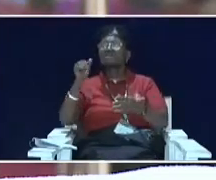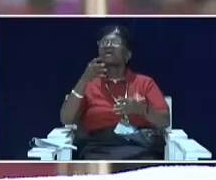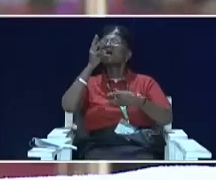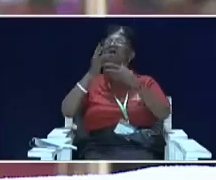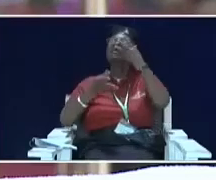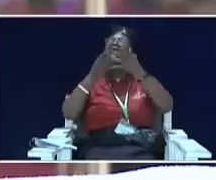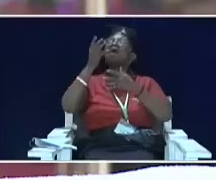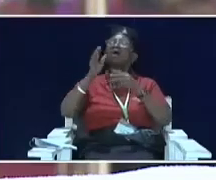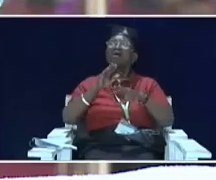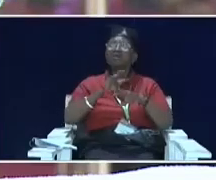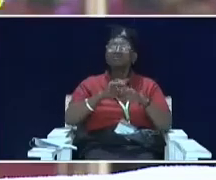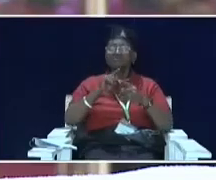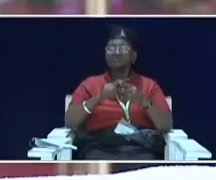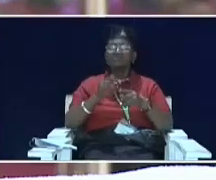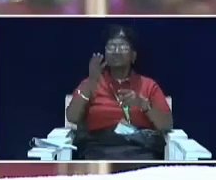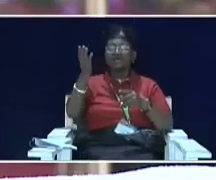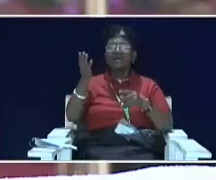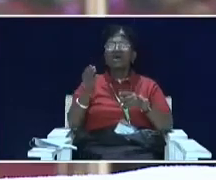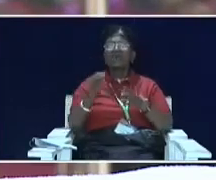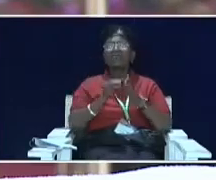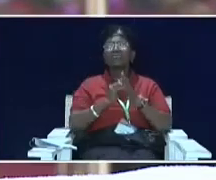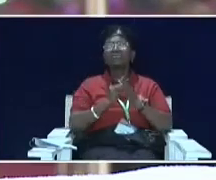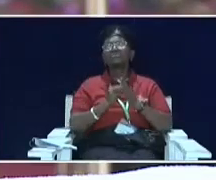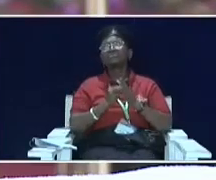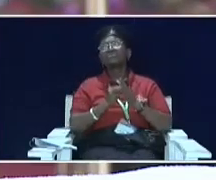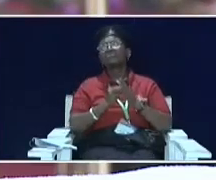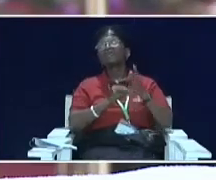because it was a dead God.